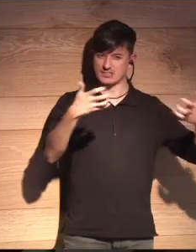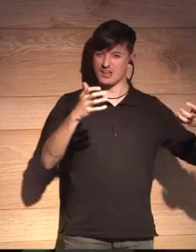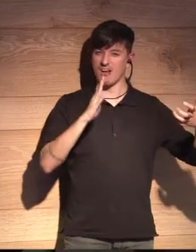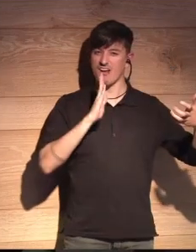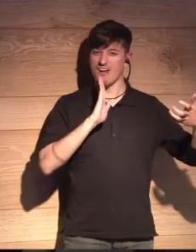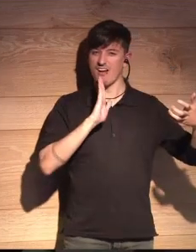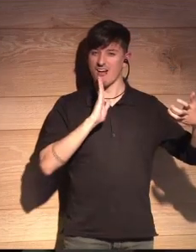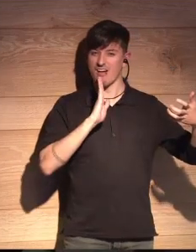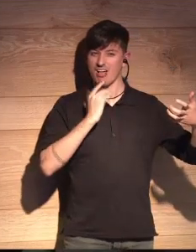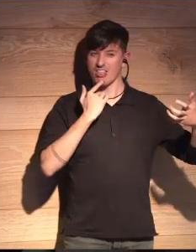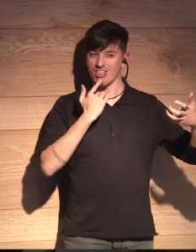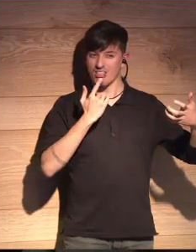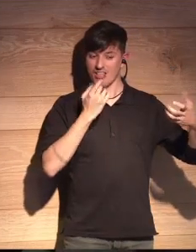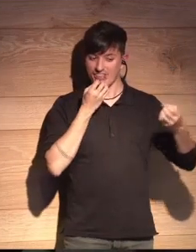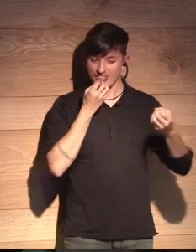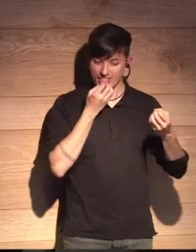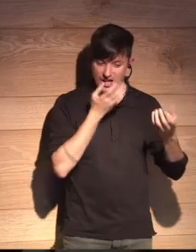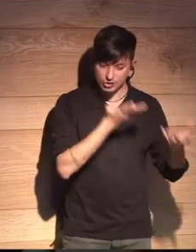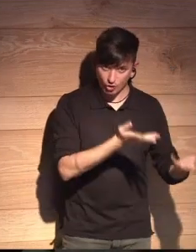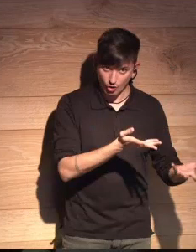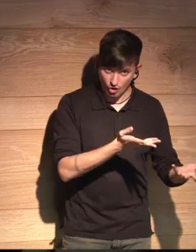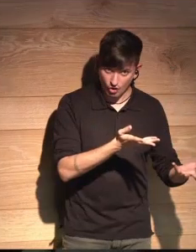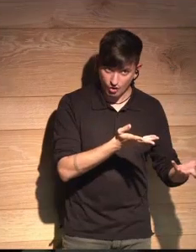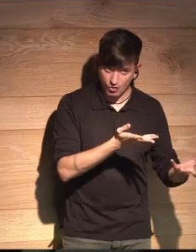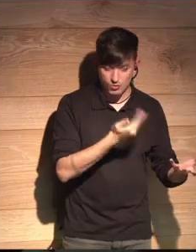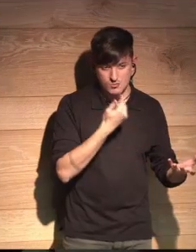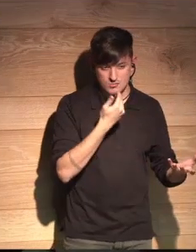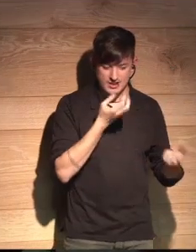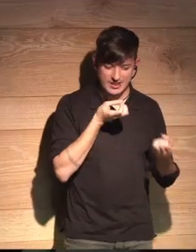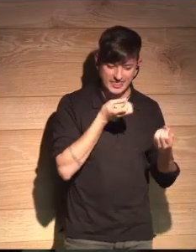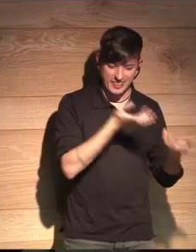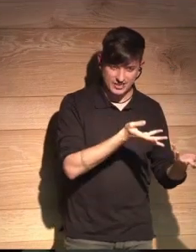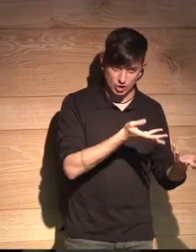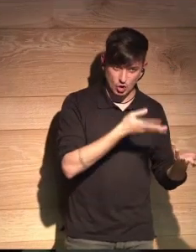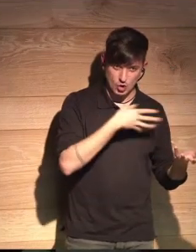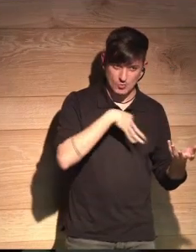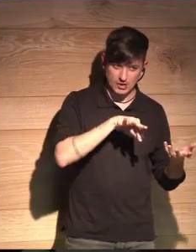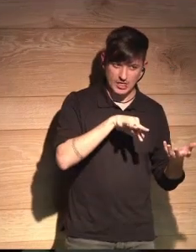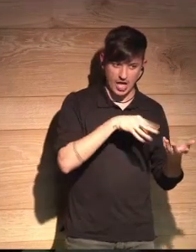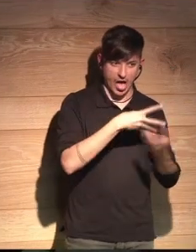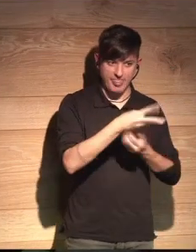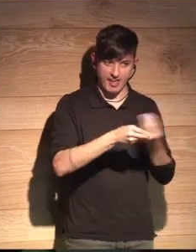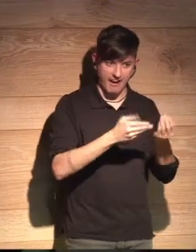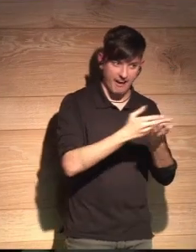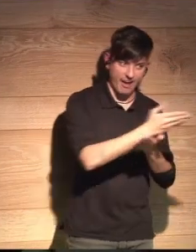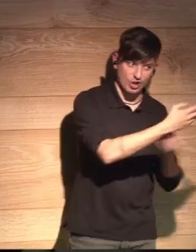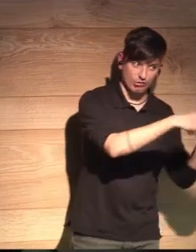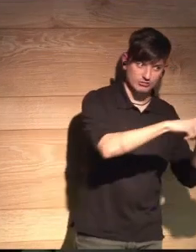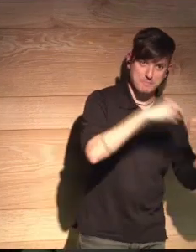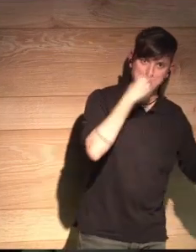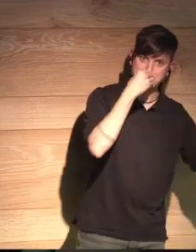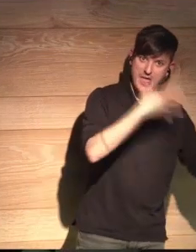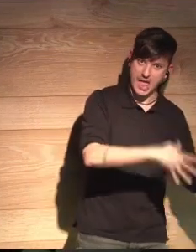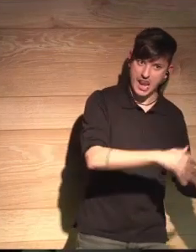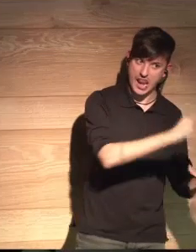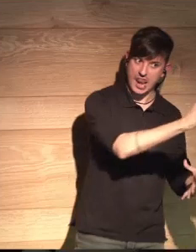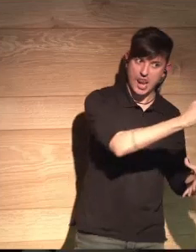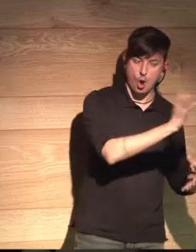Carlo de cómo el dato. Okay, I will retain his sentence